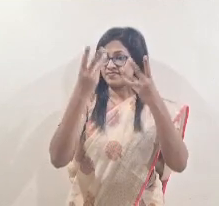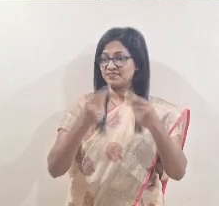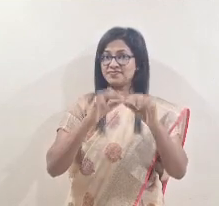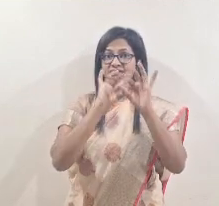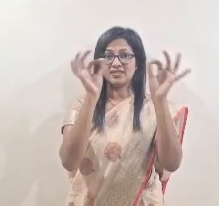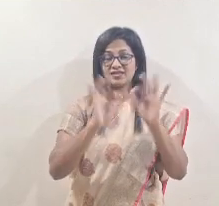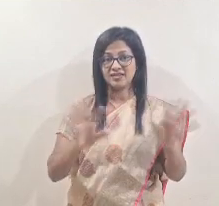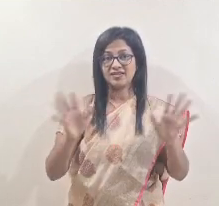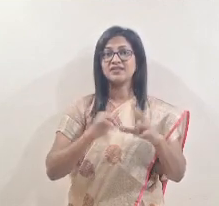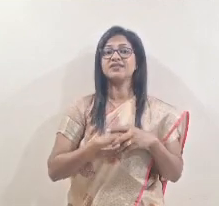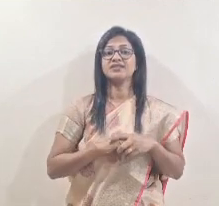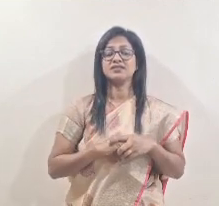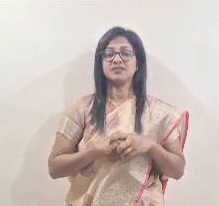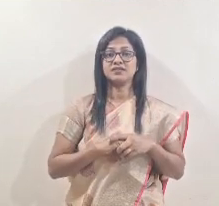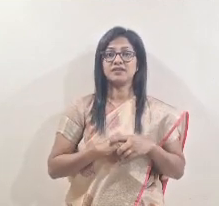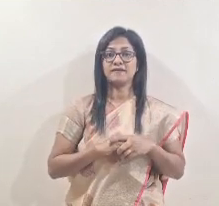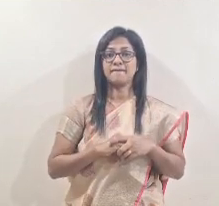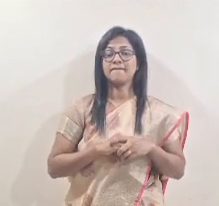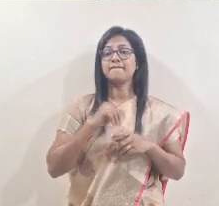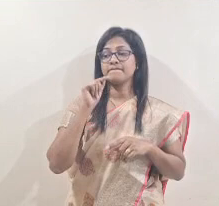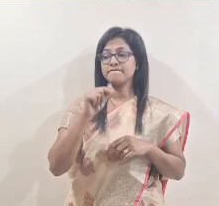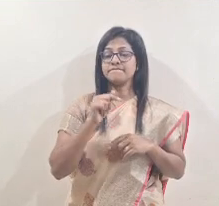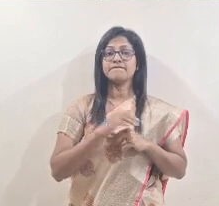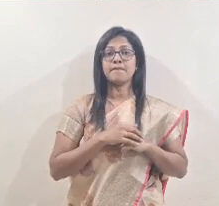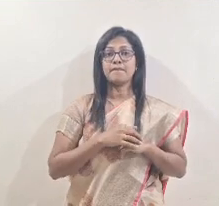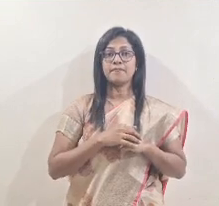fuel consumption, this